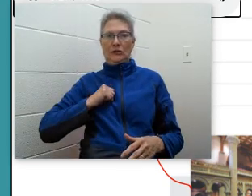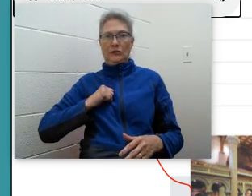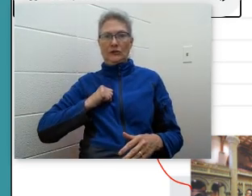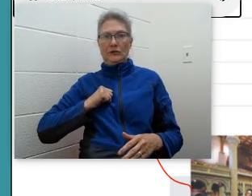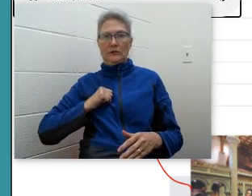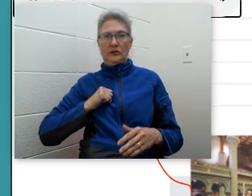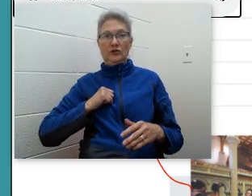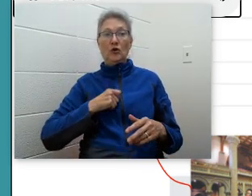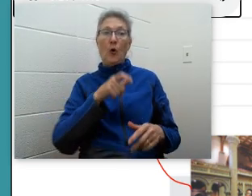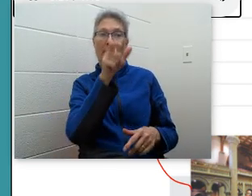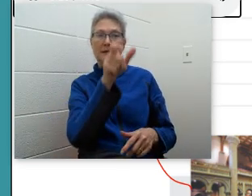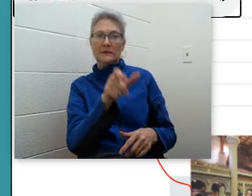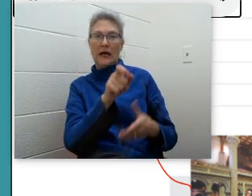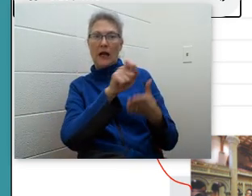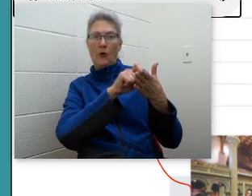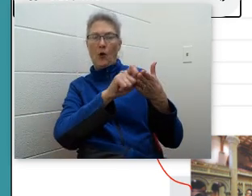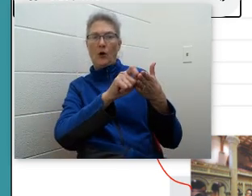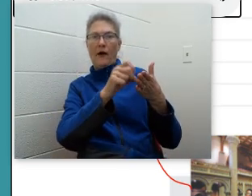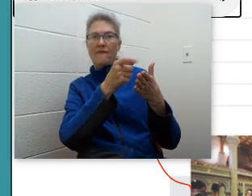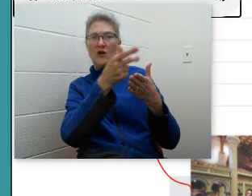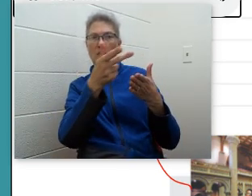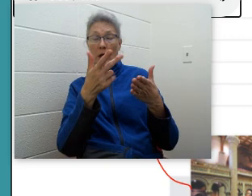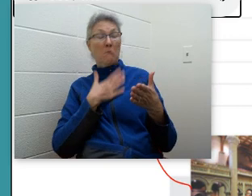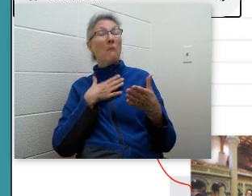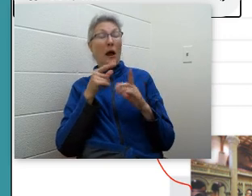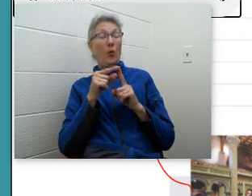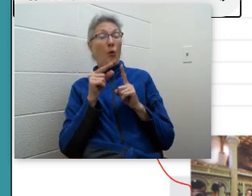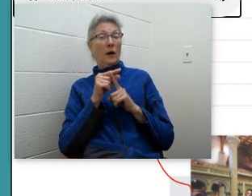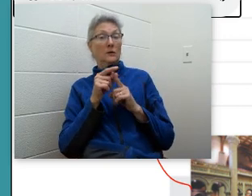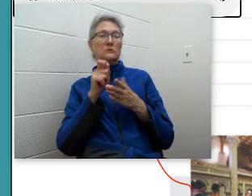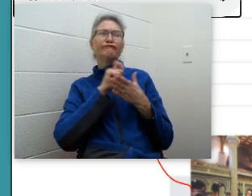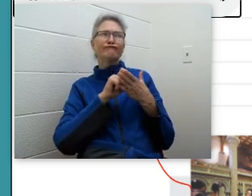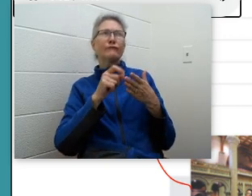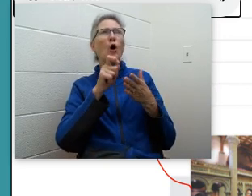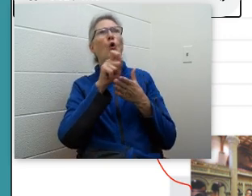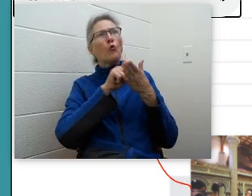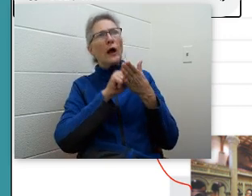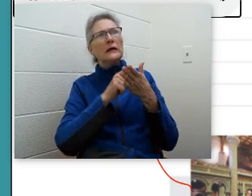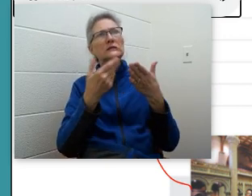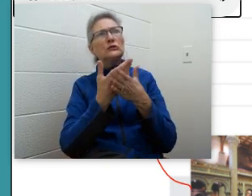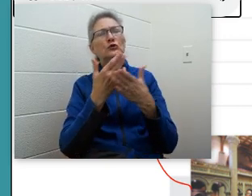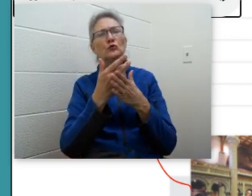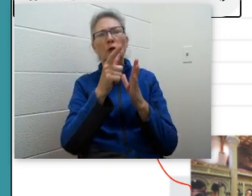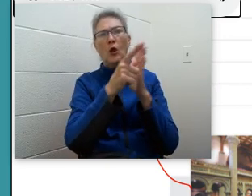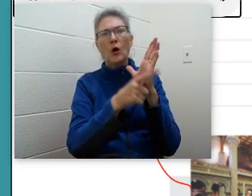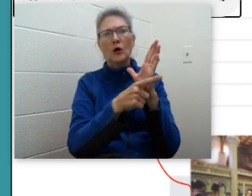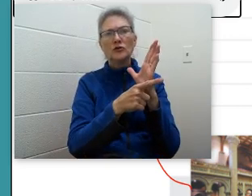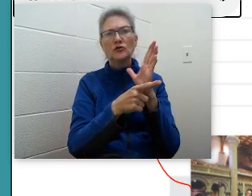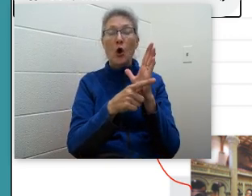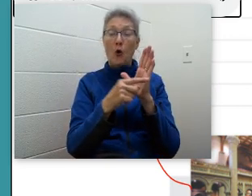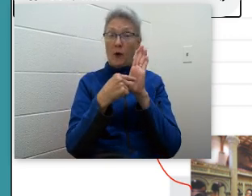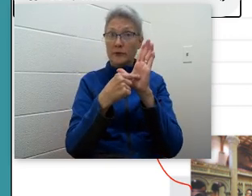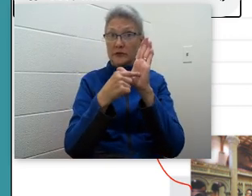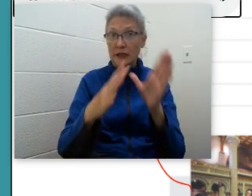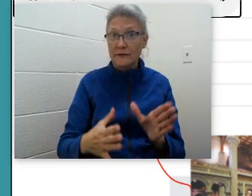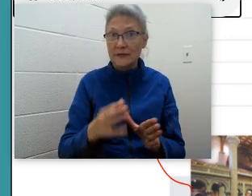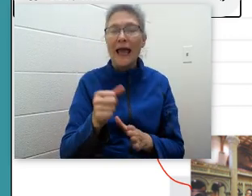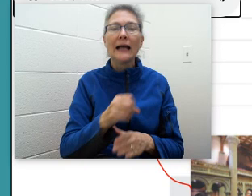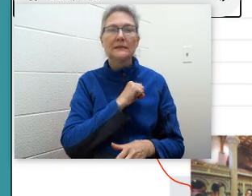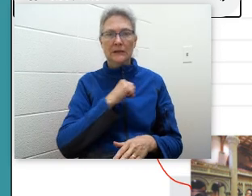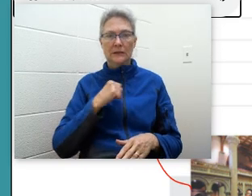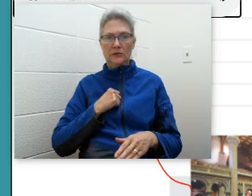that box, I just wrote a few in my own words. Write new laws, representatives, and senators. I also drew a line to the